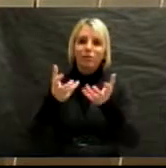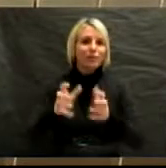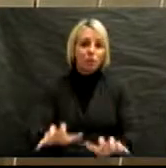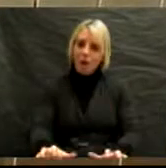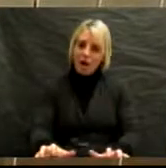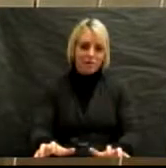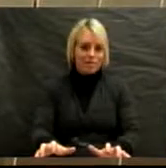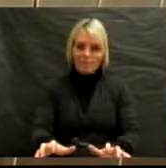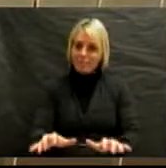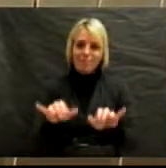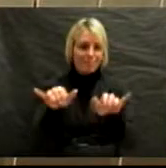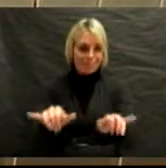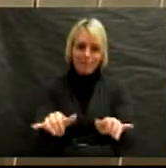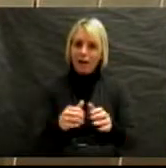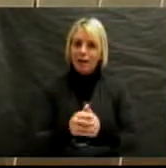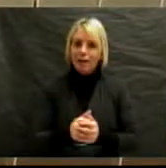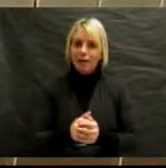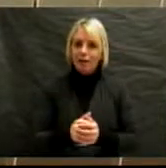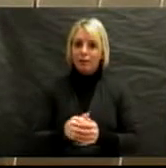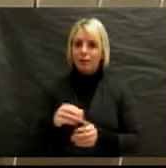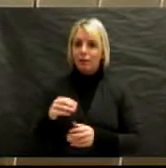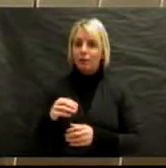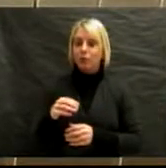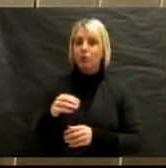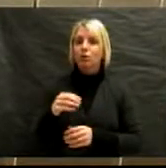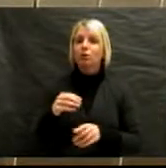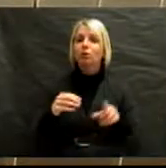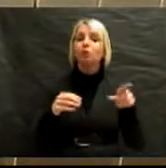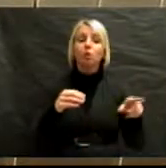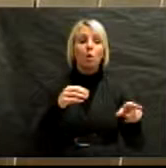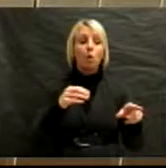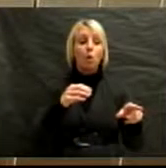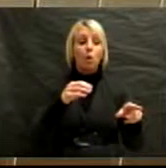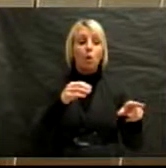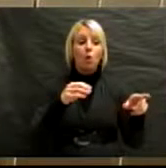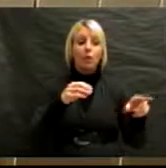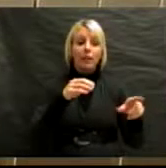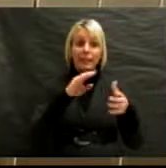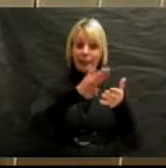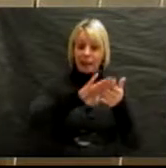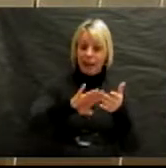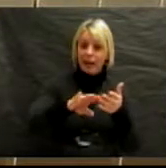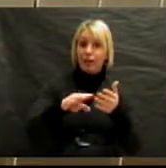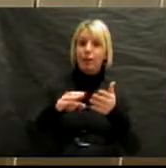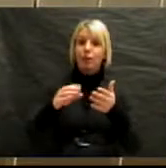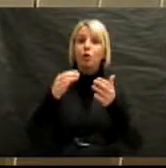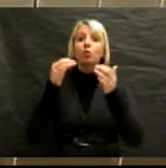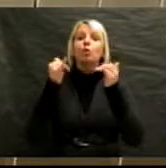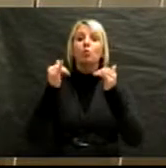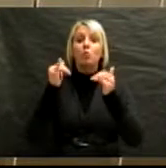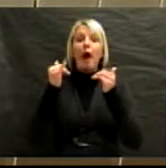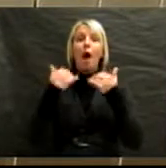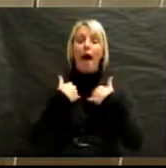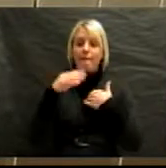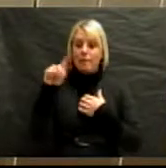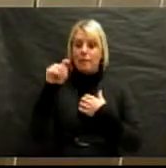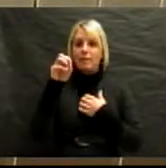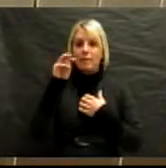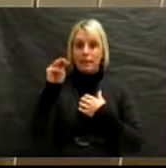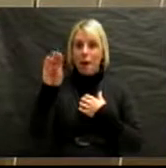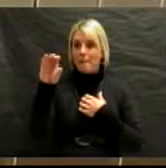Bodie declines the nomination for vice chair. We currently have a nomination of Tom Casper for vice chair. Any further nominations?